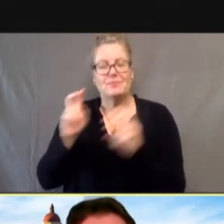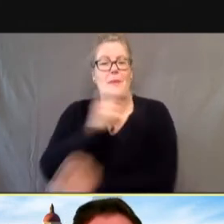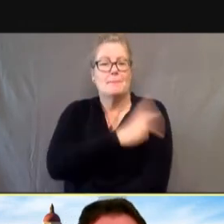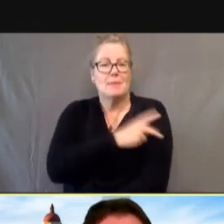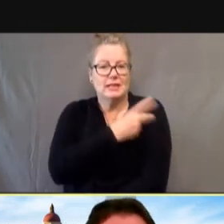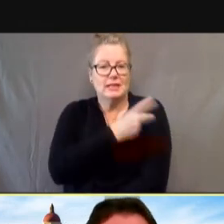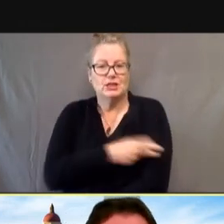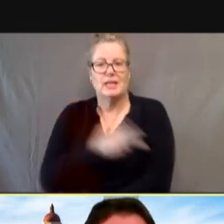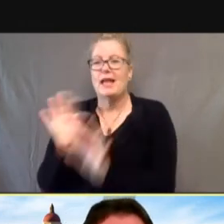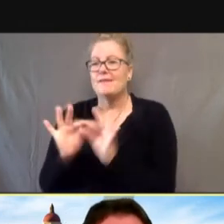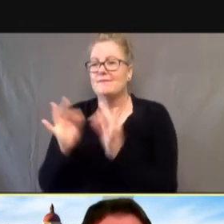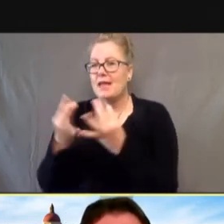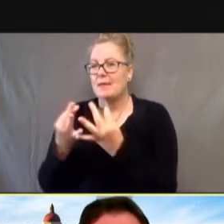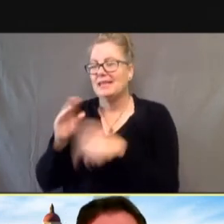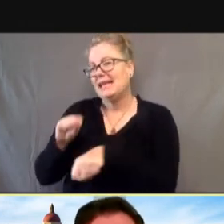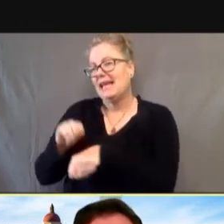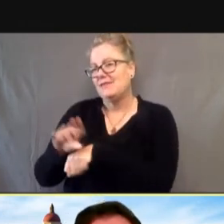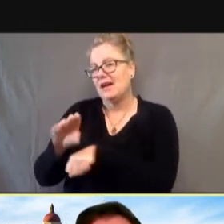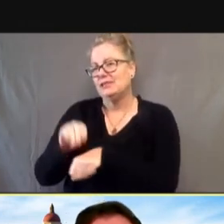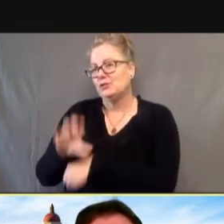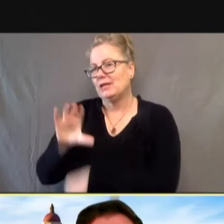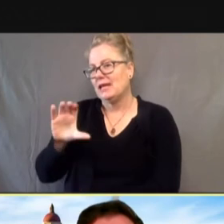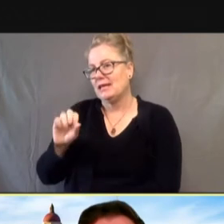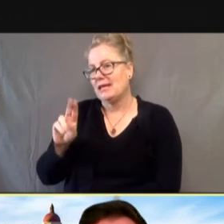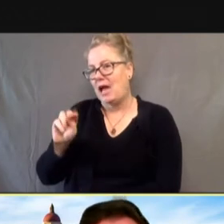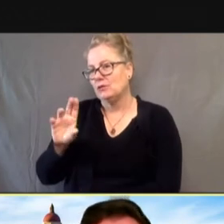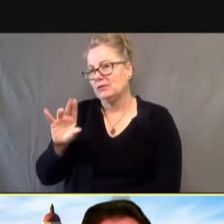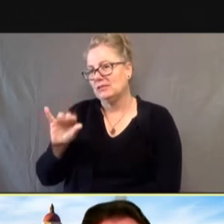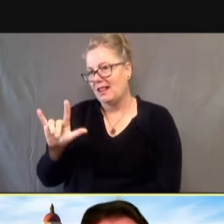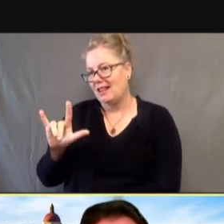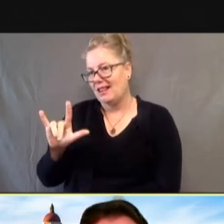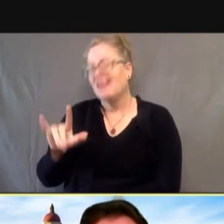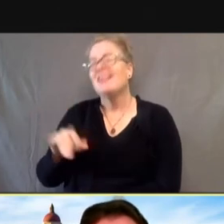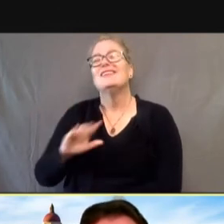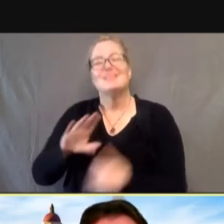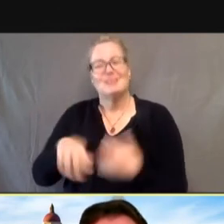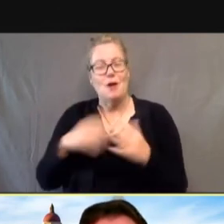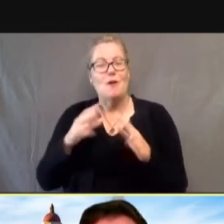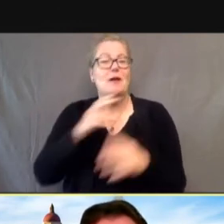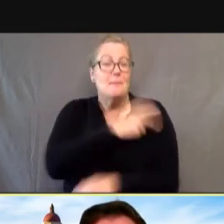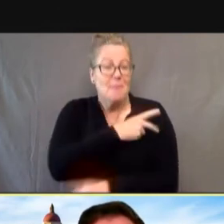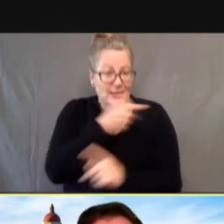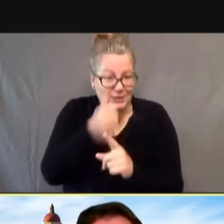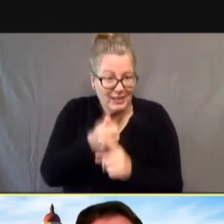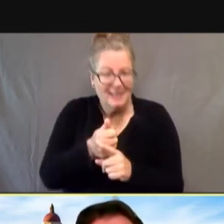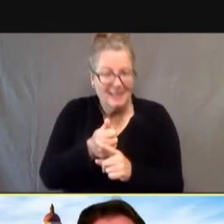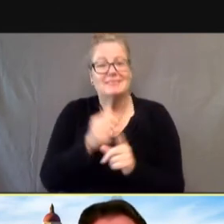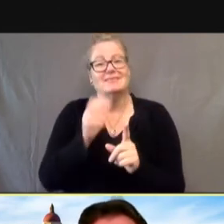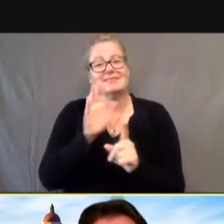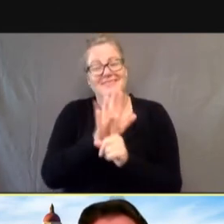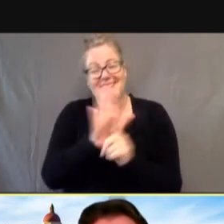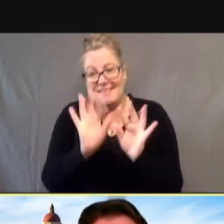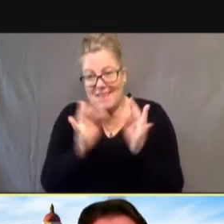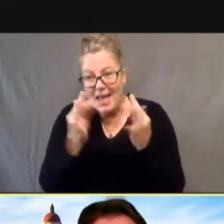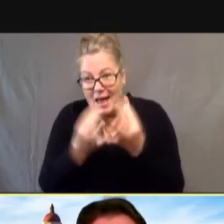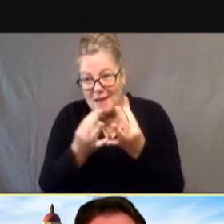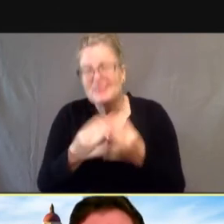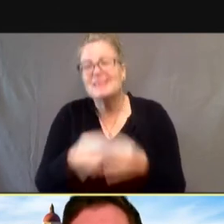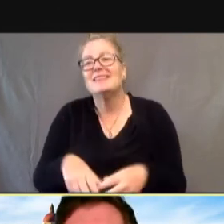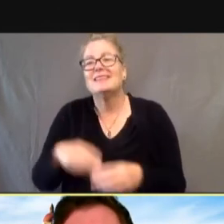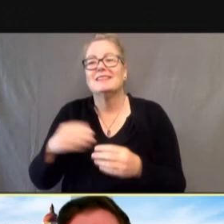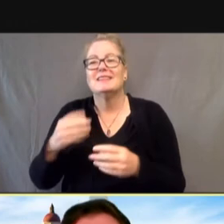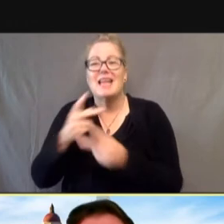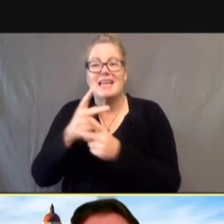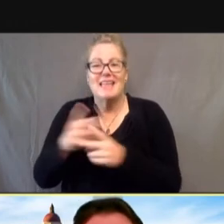So this pairs up patients, families, and caregivers with physicians and other non-physician